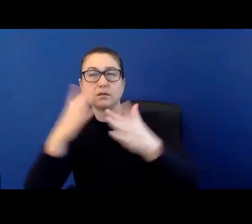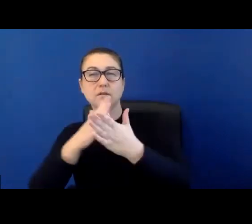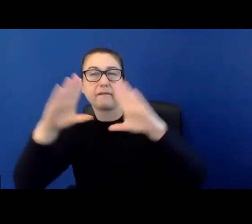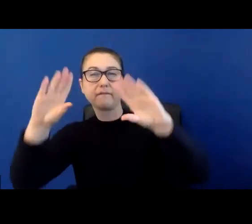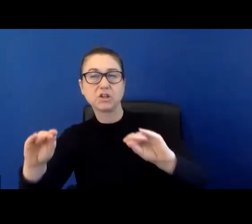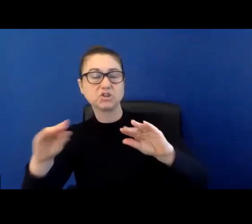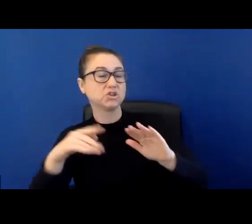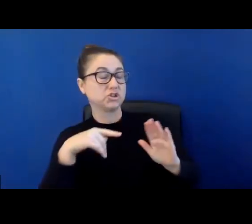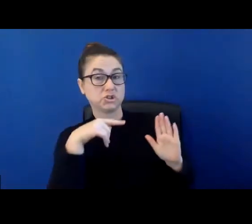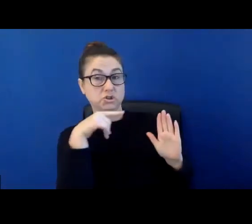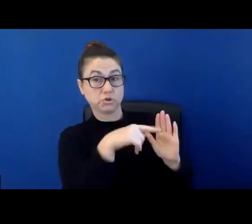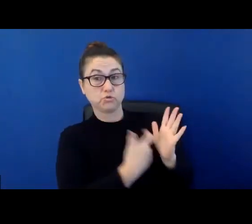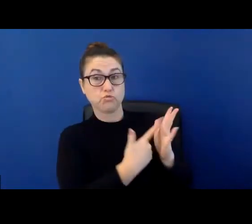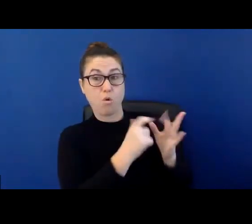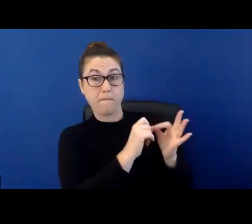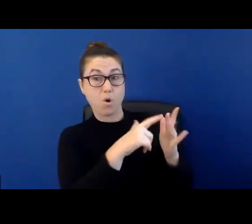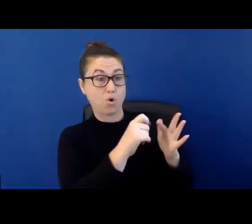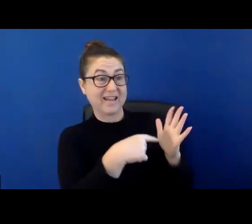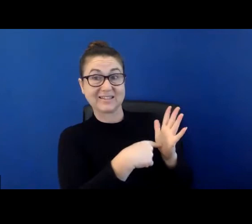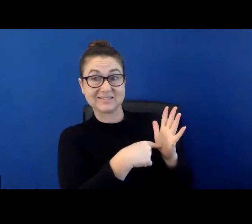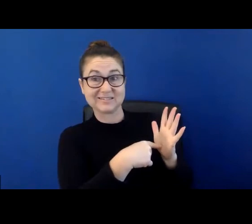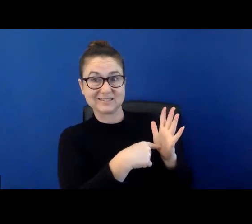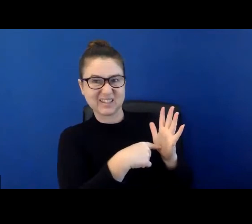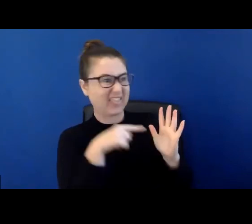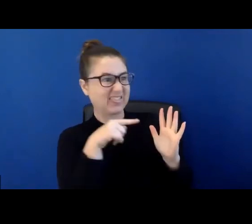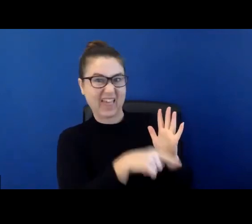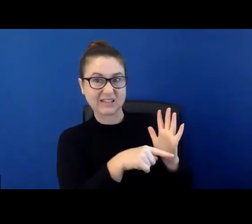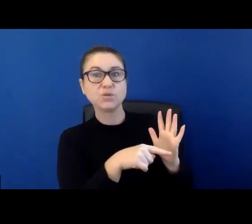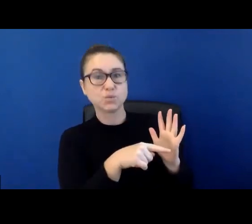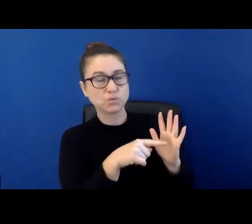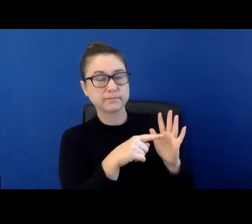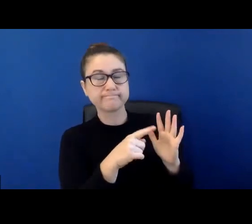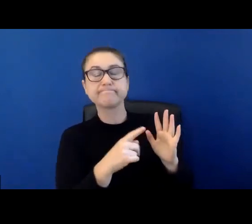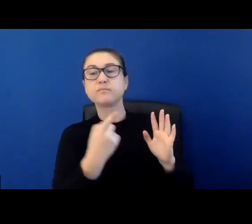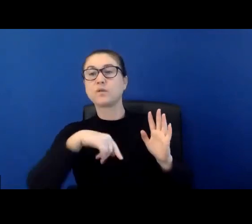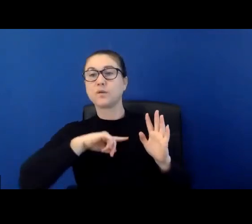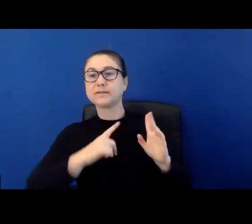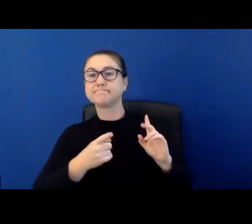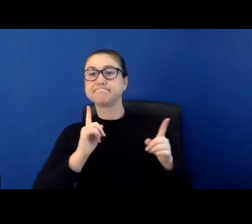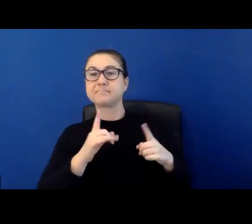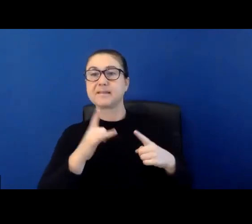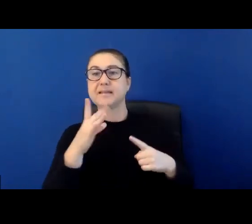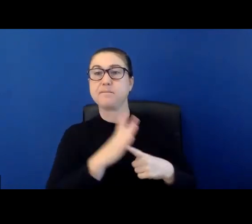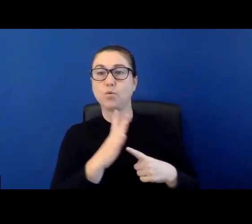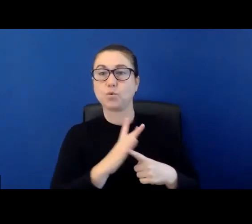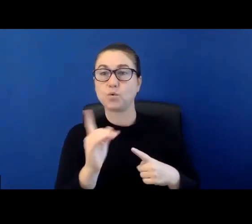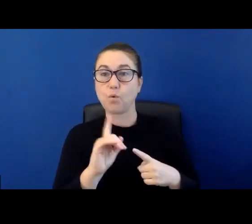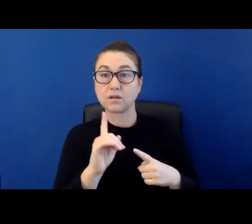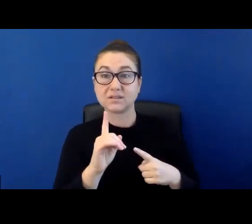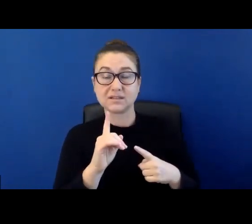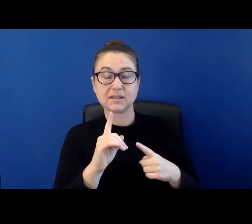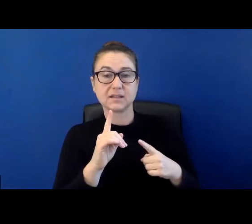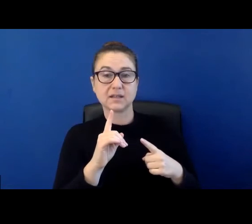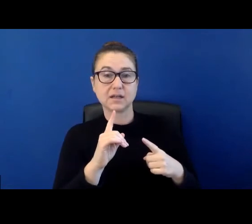A big kind of piece of the puzzle is making sure that we put in